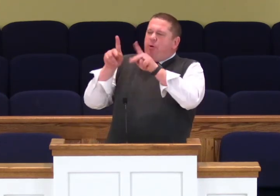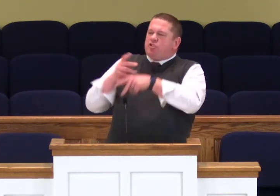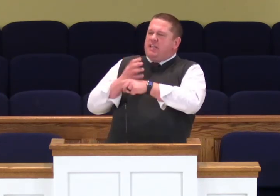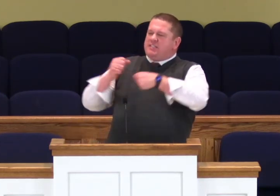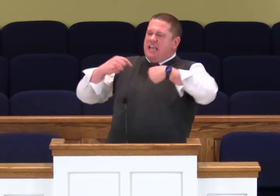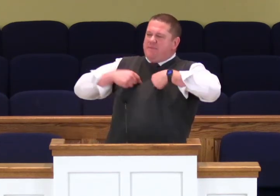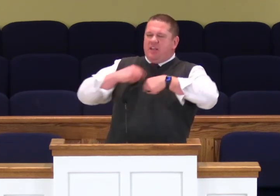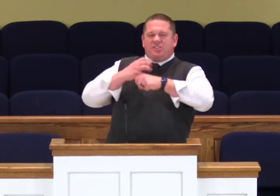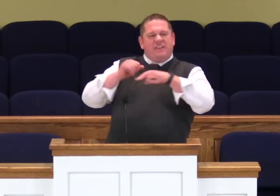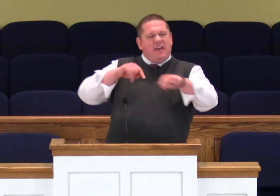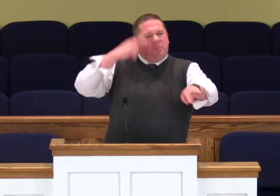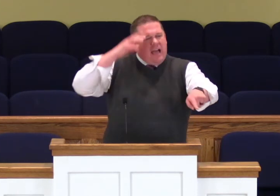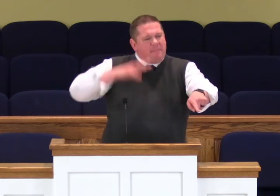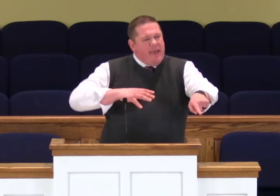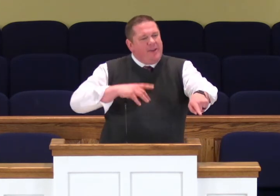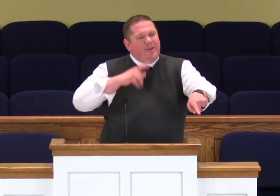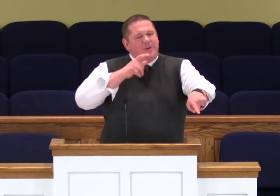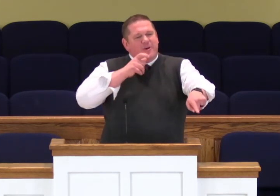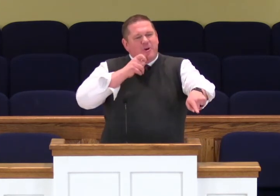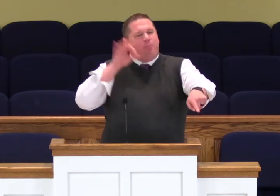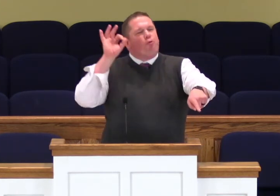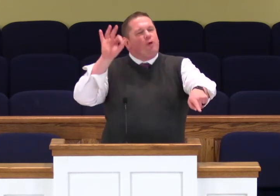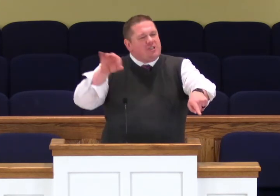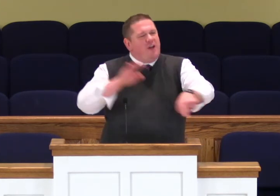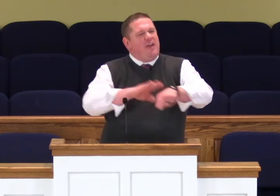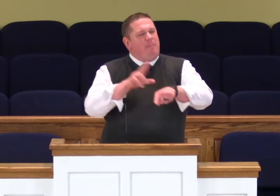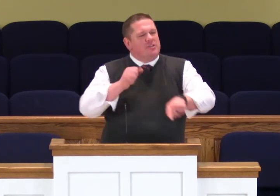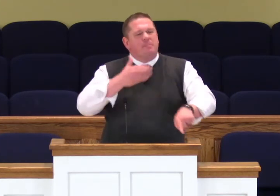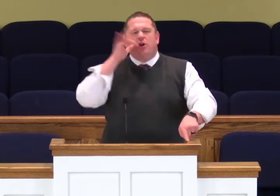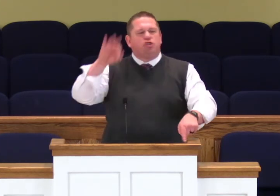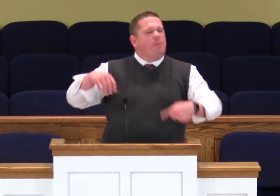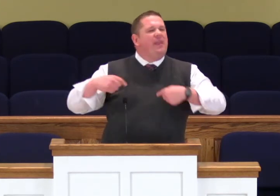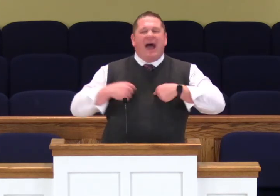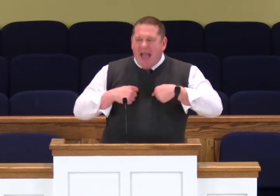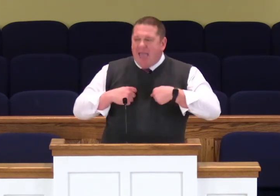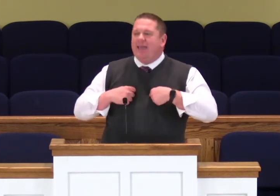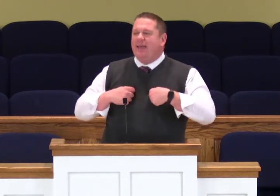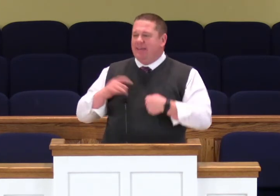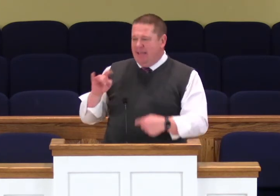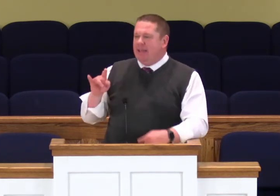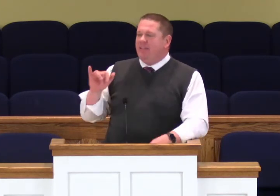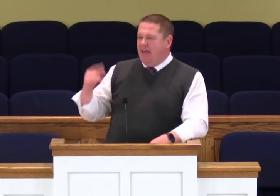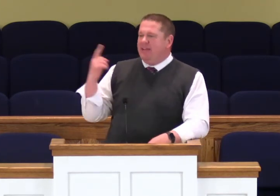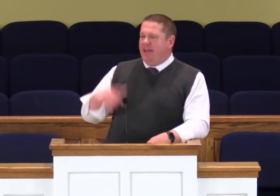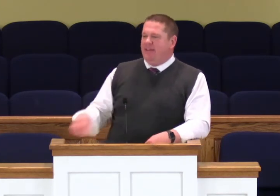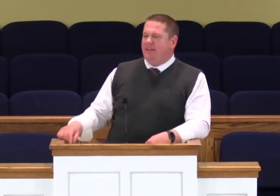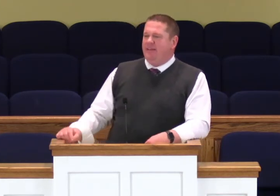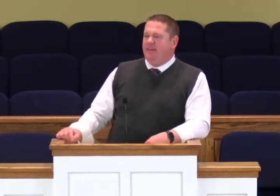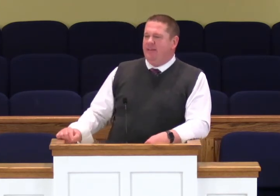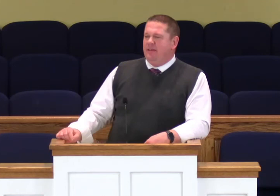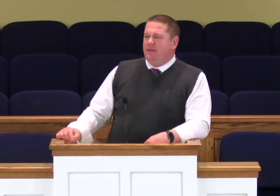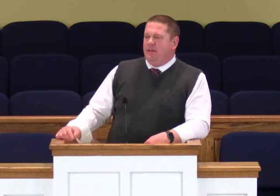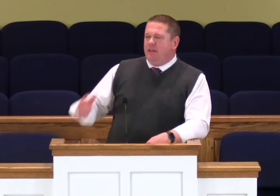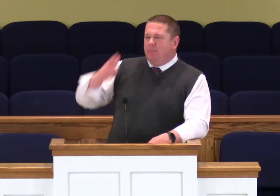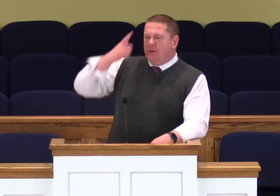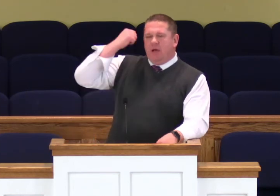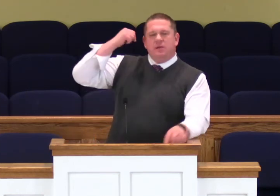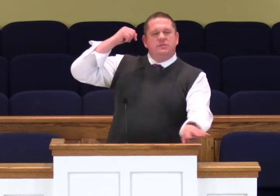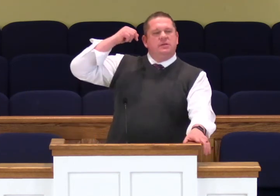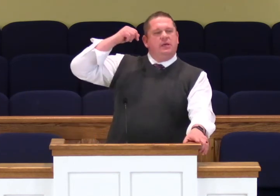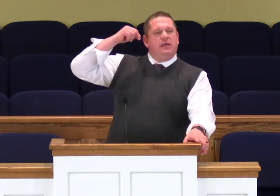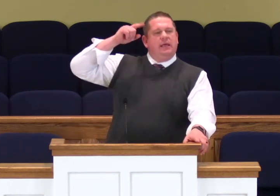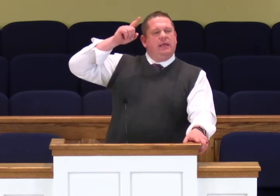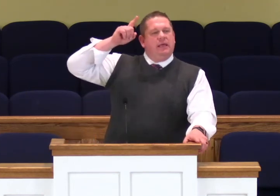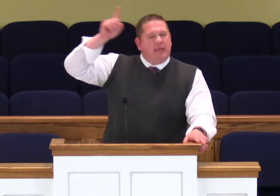same person that saved me could save that black man who preached on that bus a better sermon than I did that day,